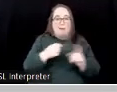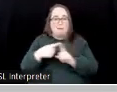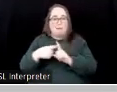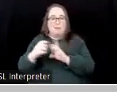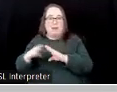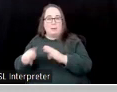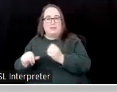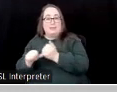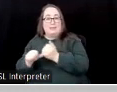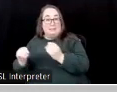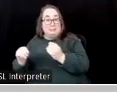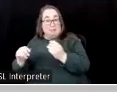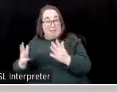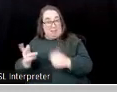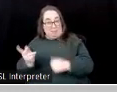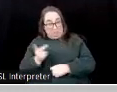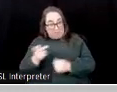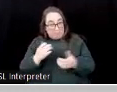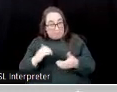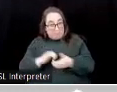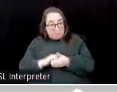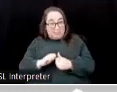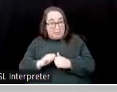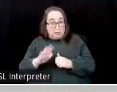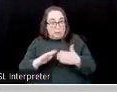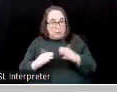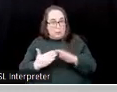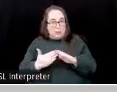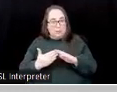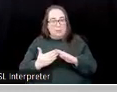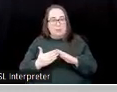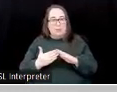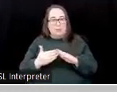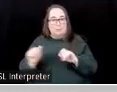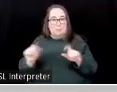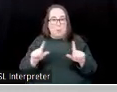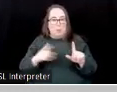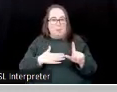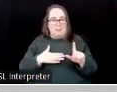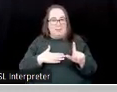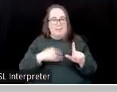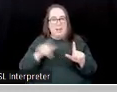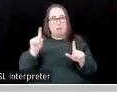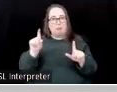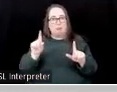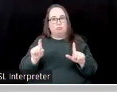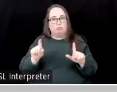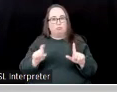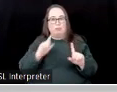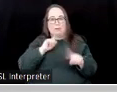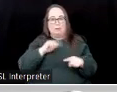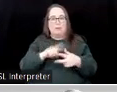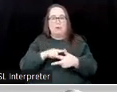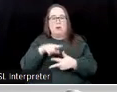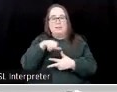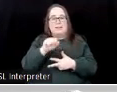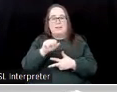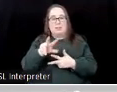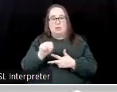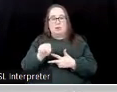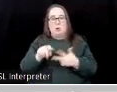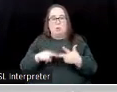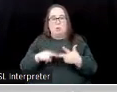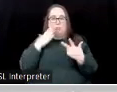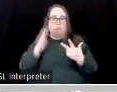and rental housing assistance providers? And so if we can put up the poll, the possible responses are